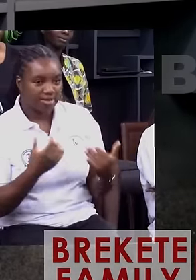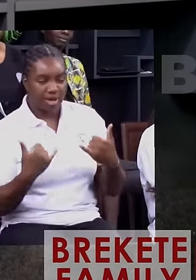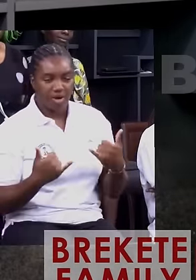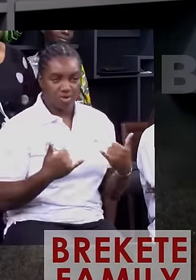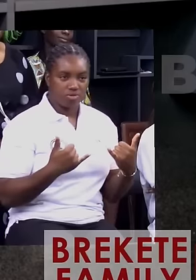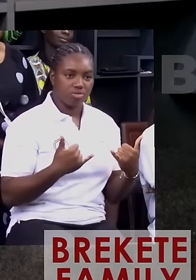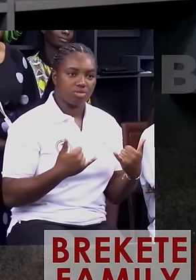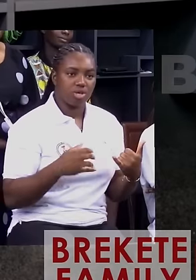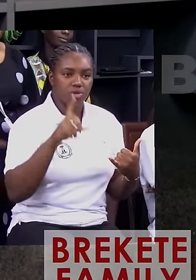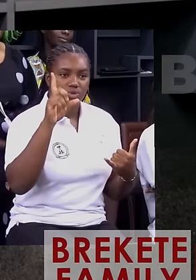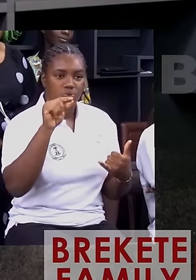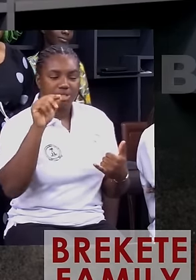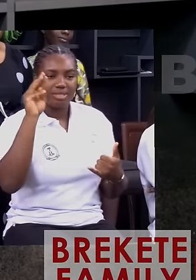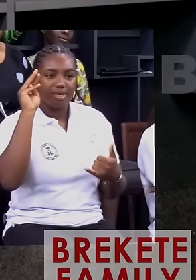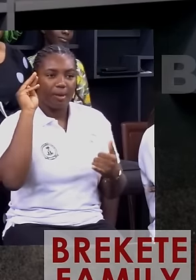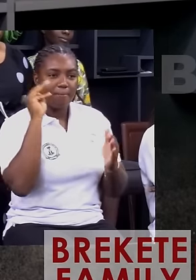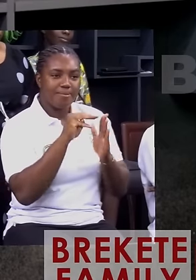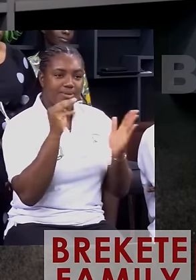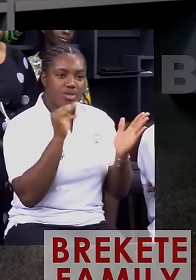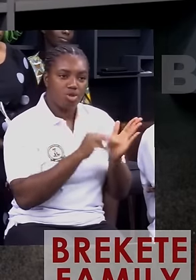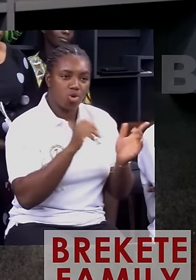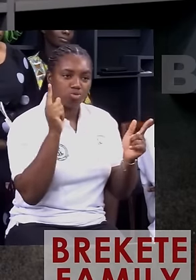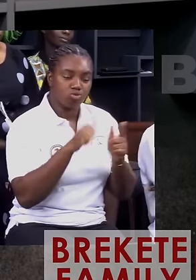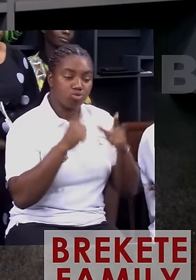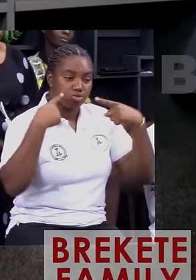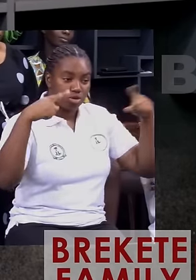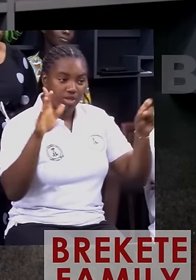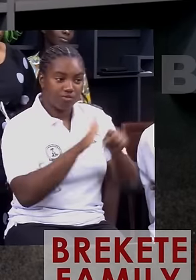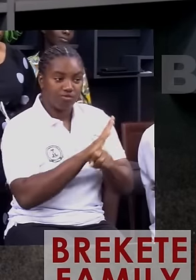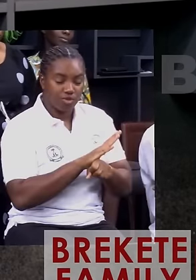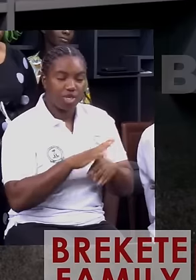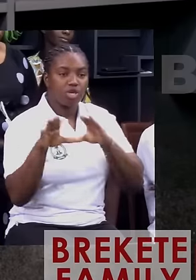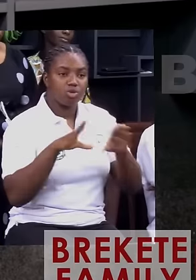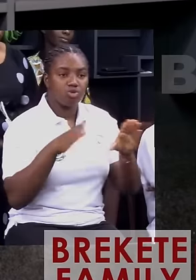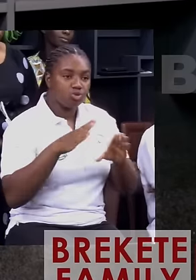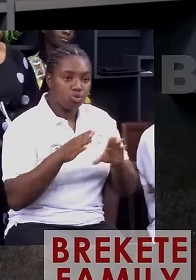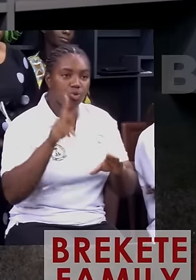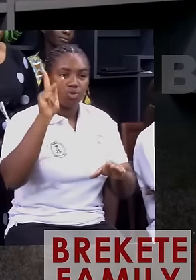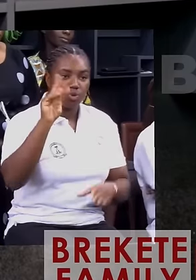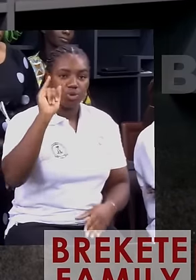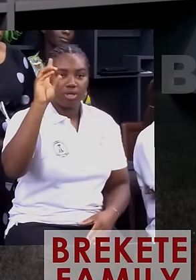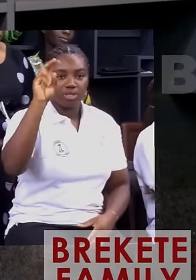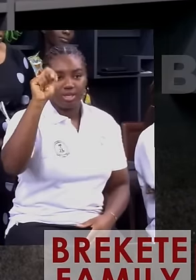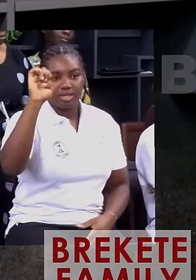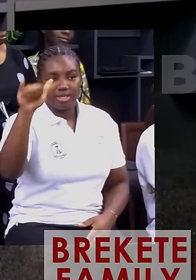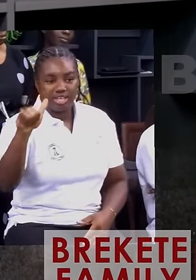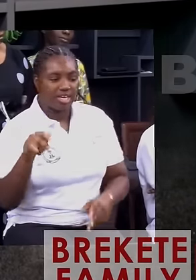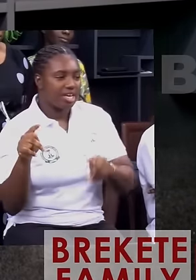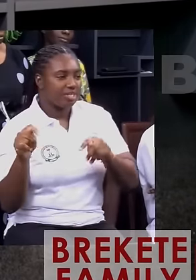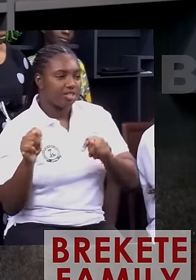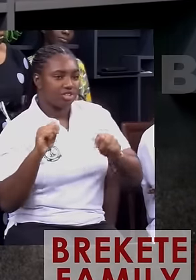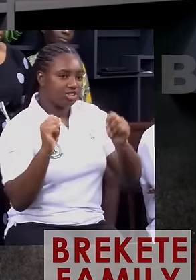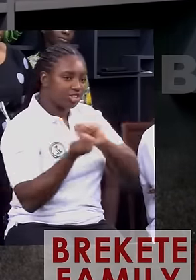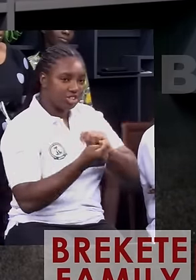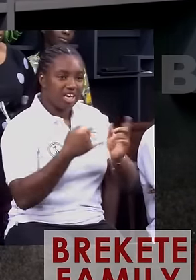currently 20 million naira to successfully carry out a kidney transplant. 20 million? Yes. It used to be